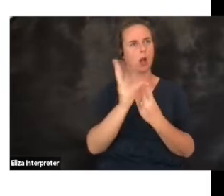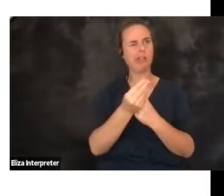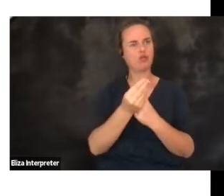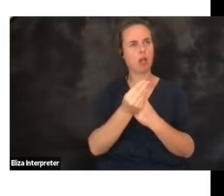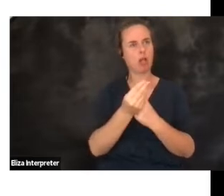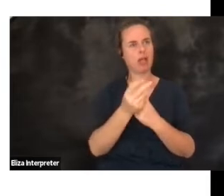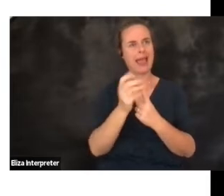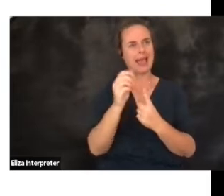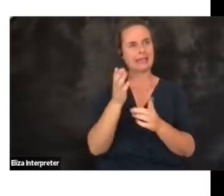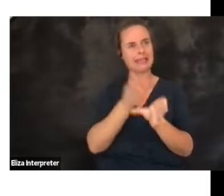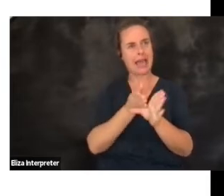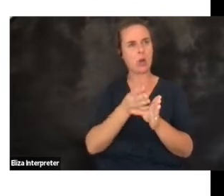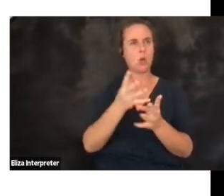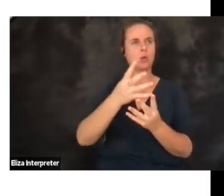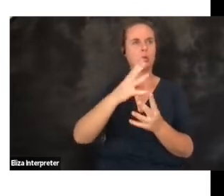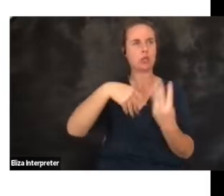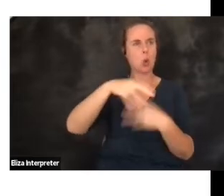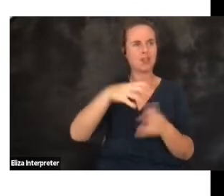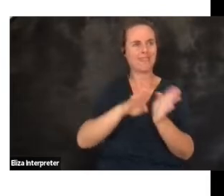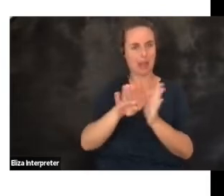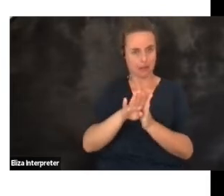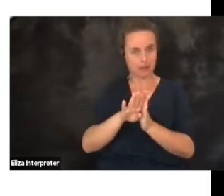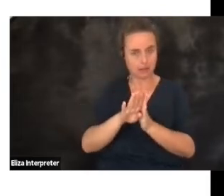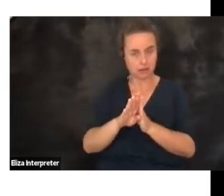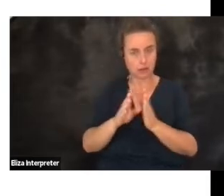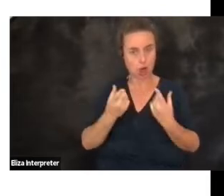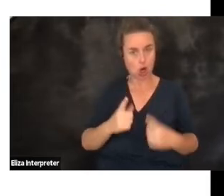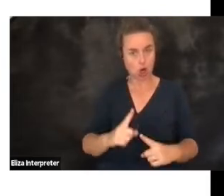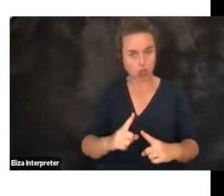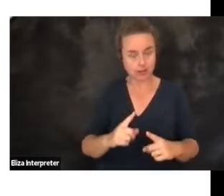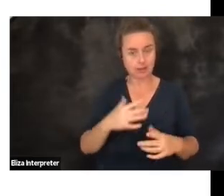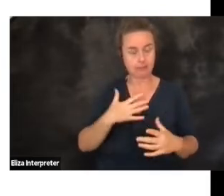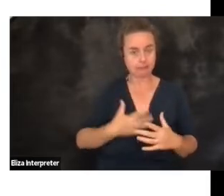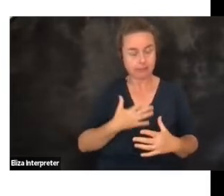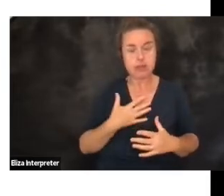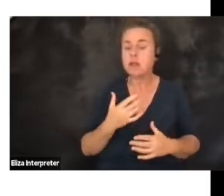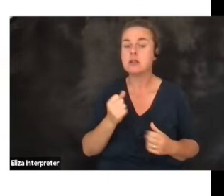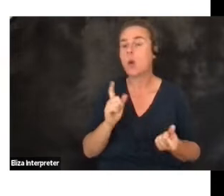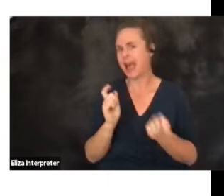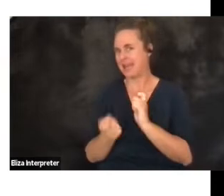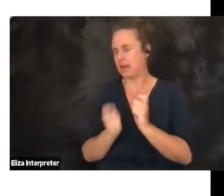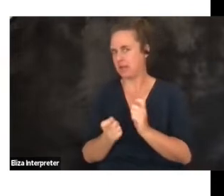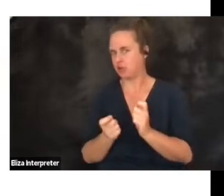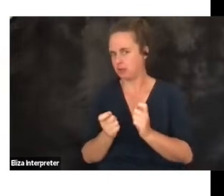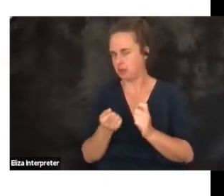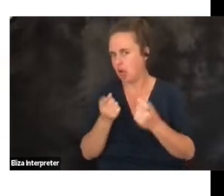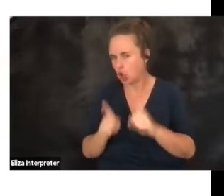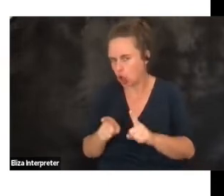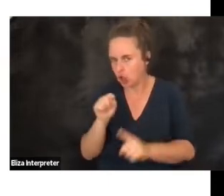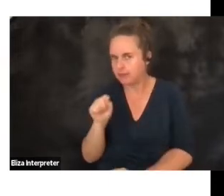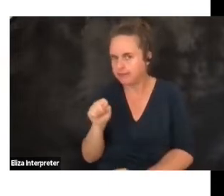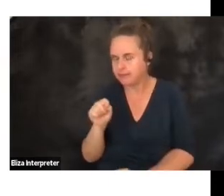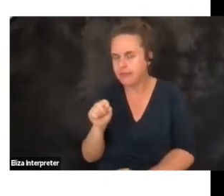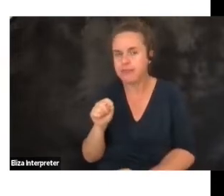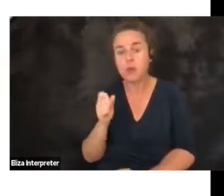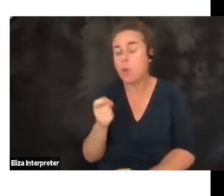and psychosocial development occurs. And so those adaptations occur. And what happens